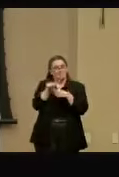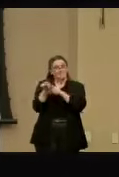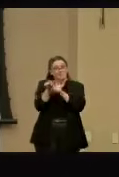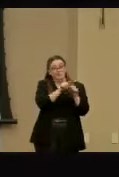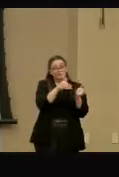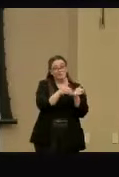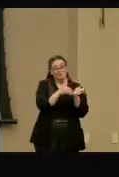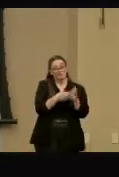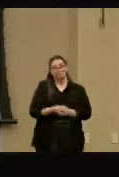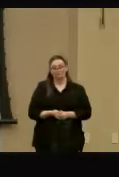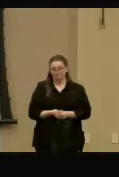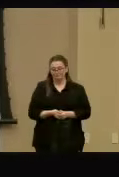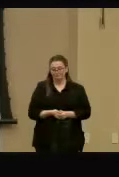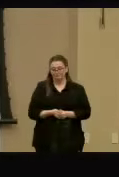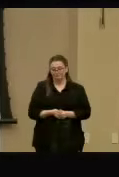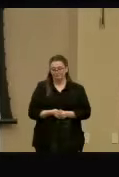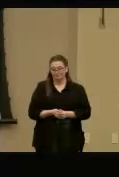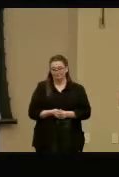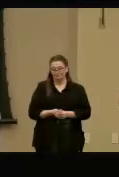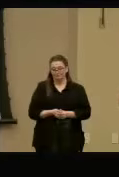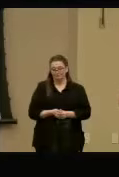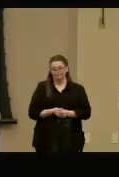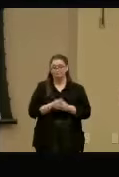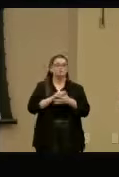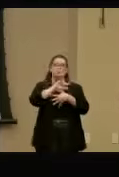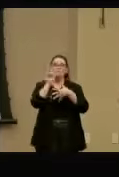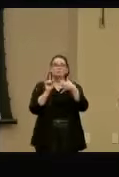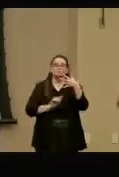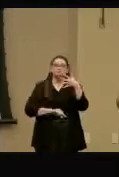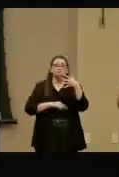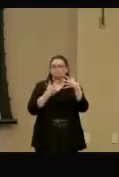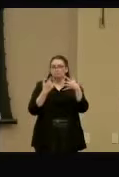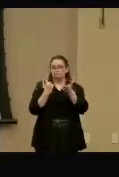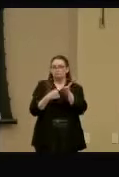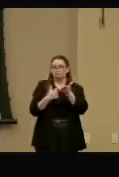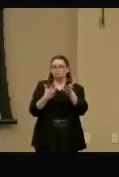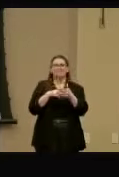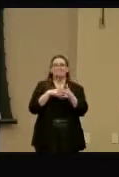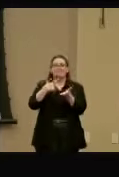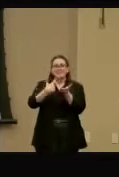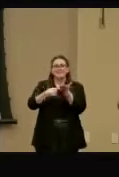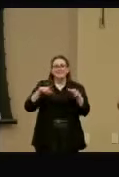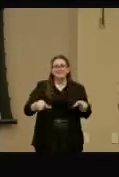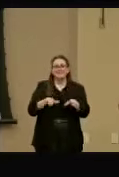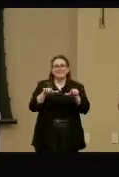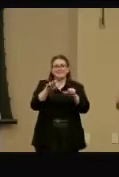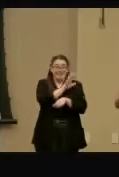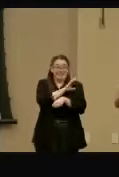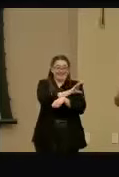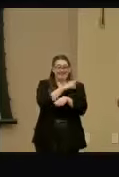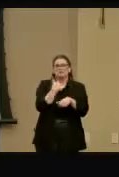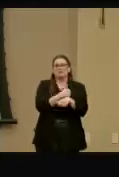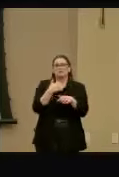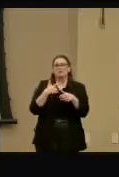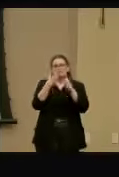rheumatologist. So again, just kind of thinking of overview, we talk a lot about disease activity in the clinic. It sort